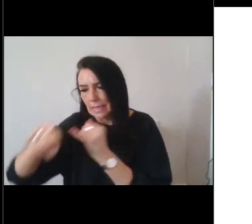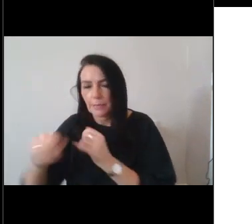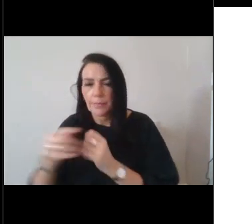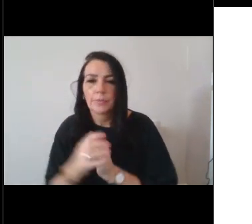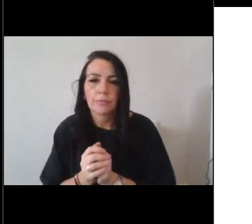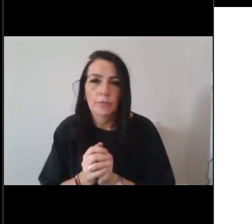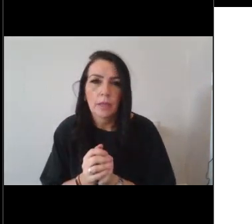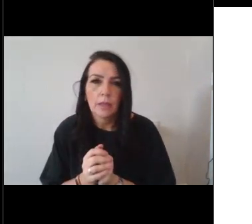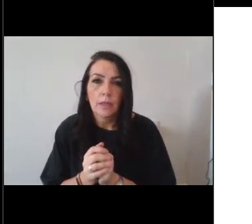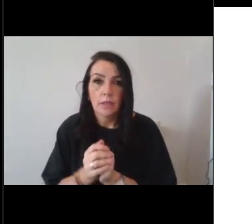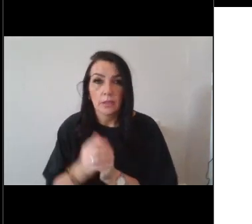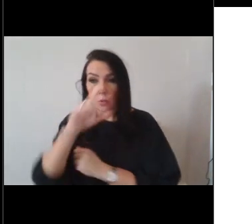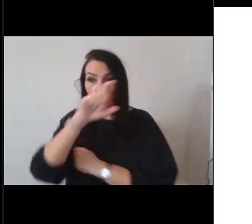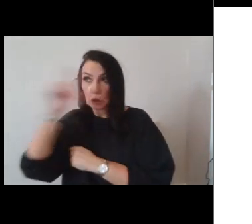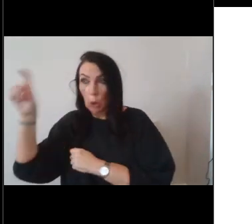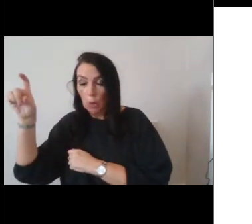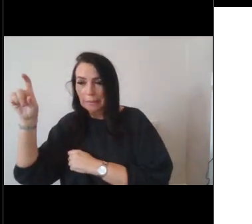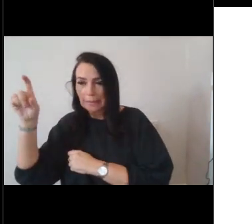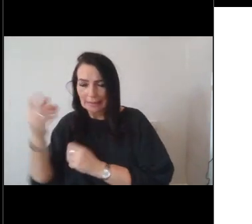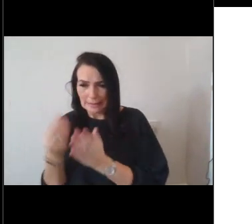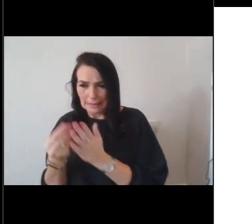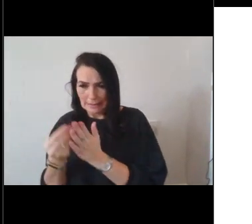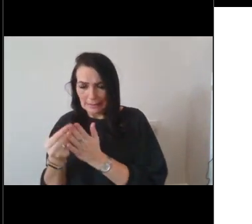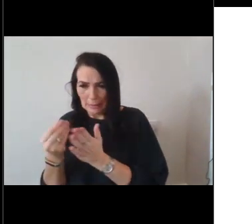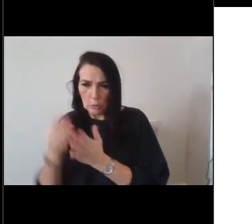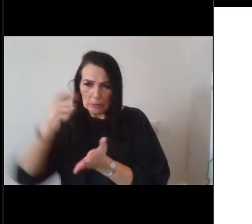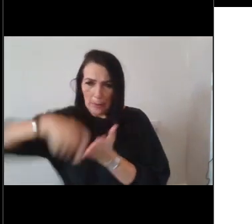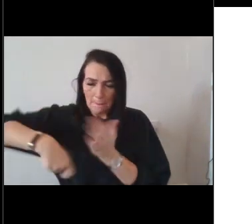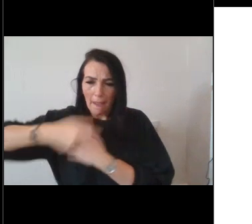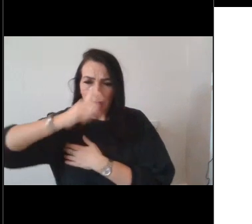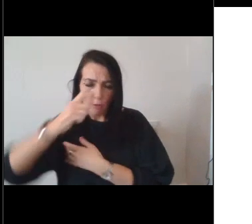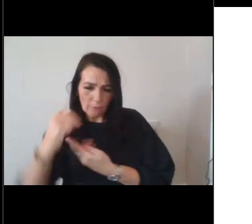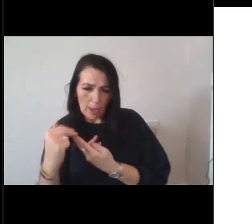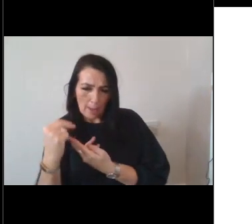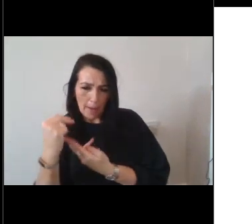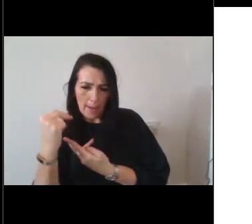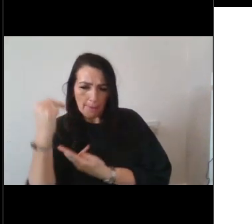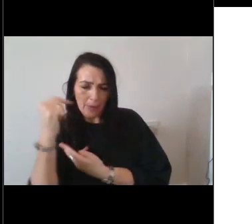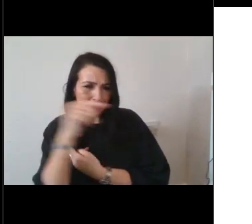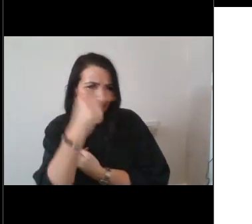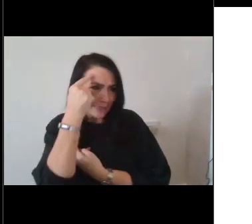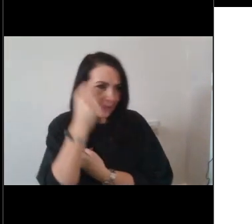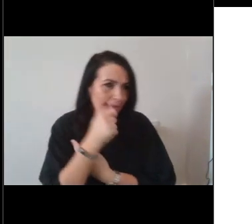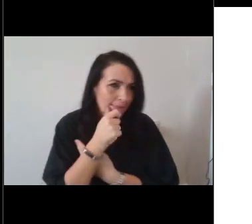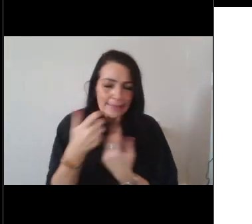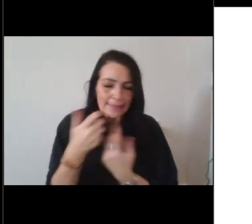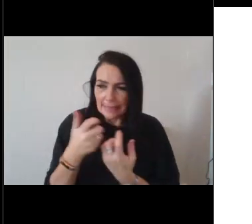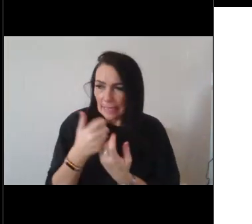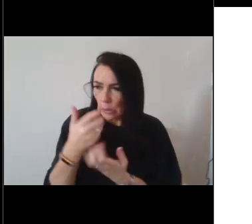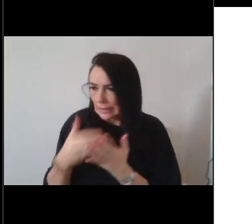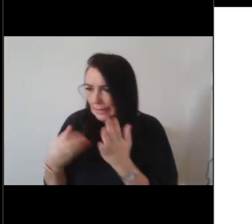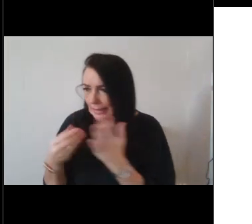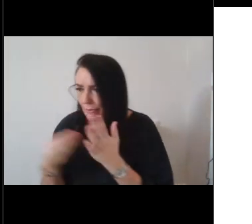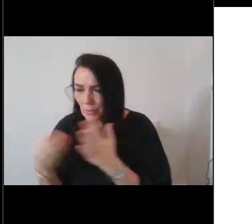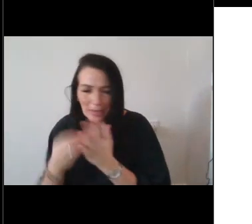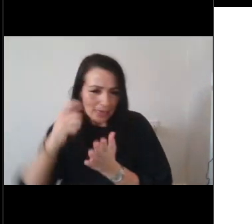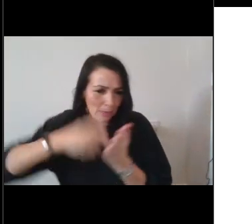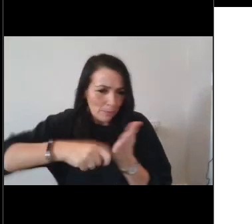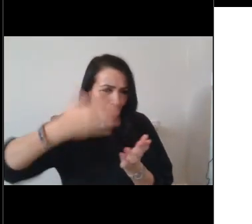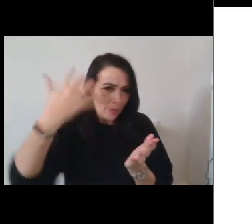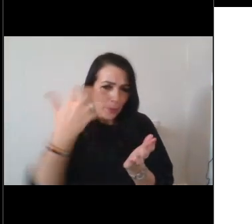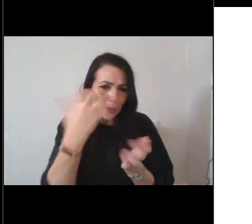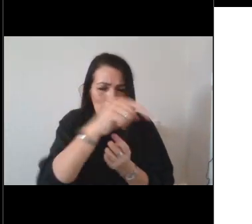gone up, and so they may need to make decisions about increasing menu prices or reducing costs elsewhere to remain profitable and competitive.